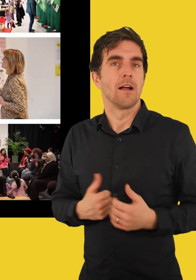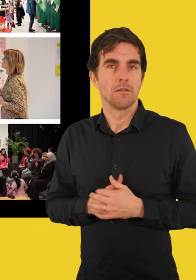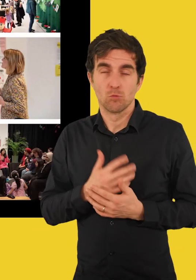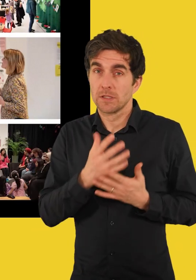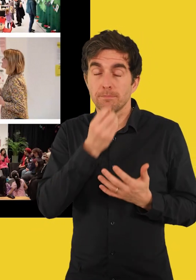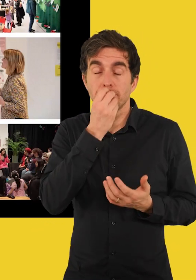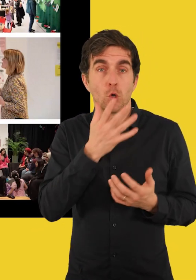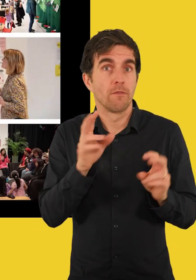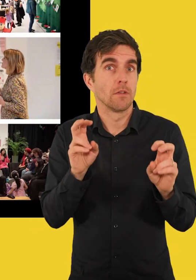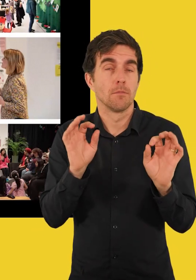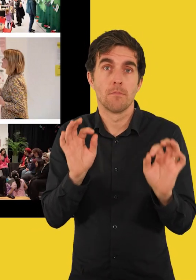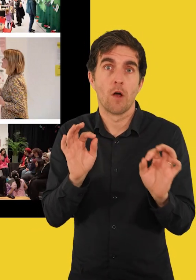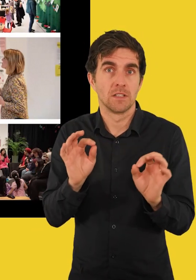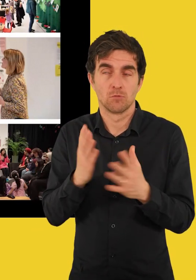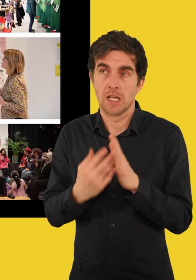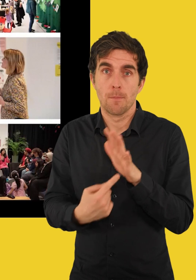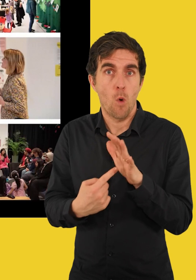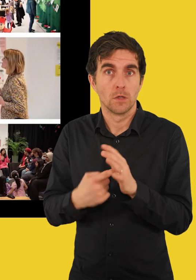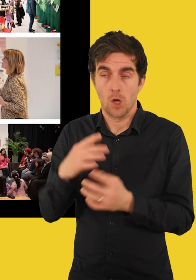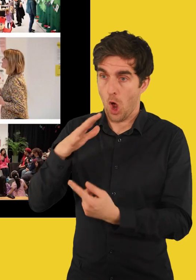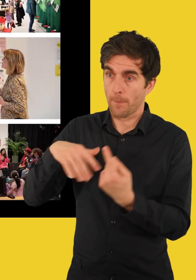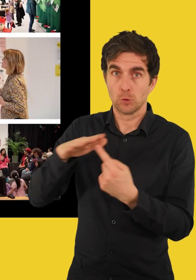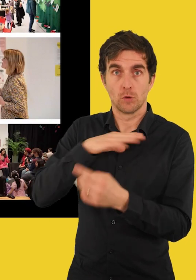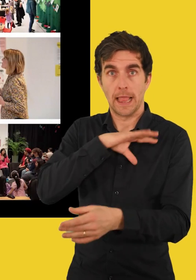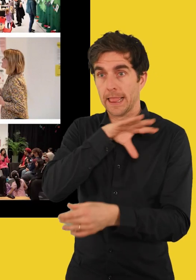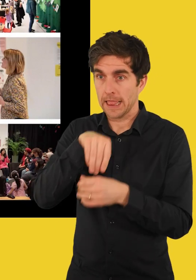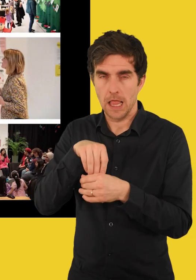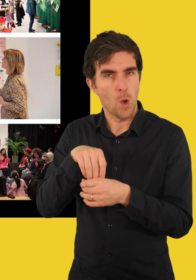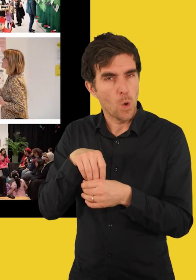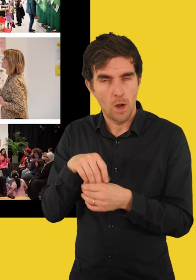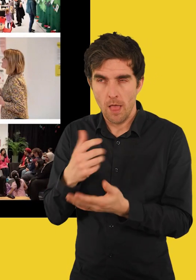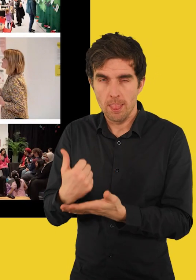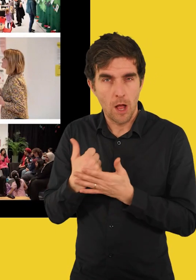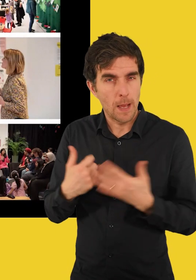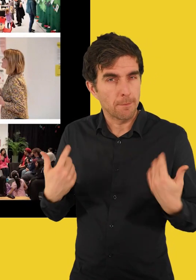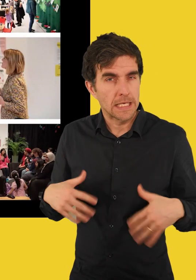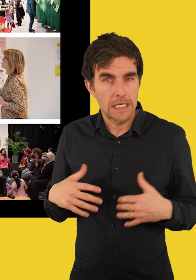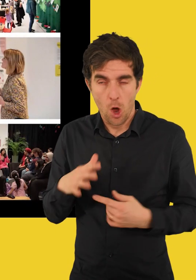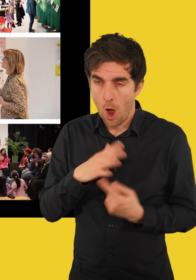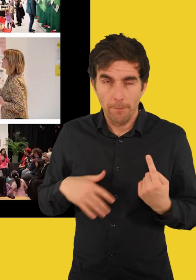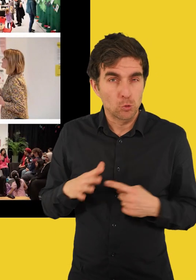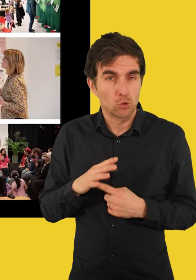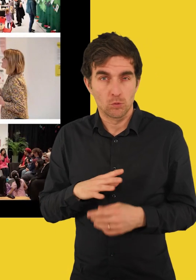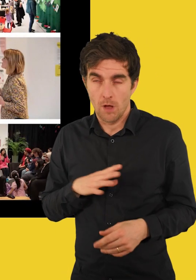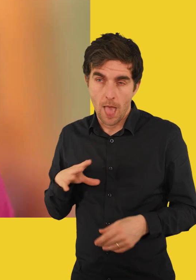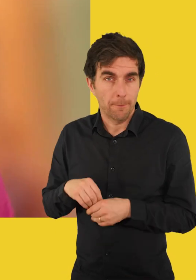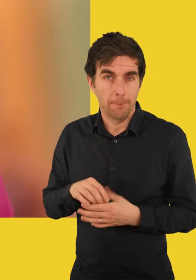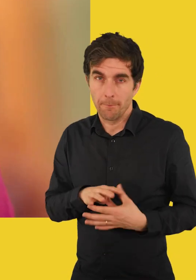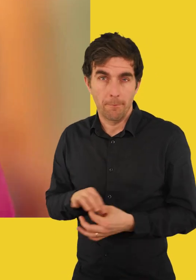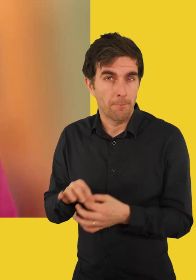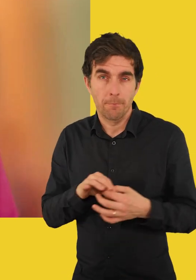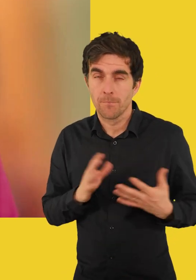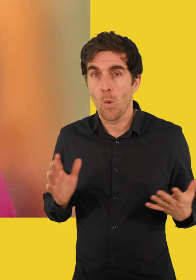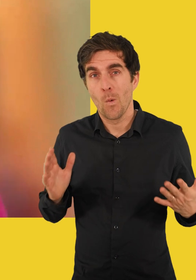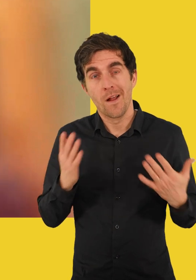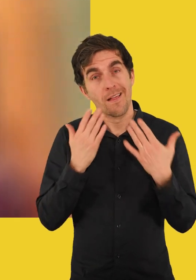quote beautifully emphasizes the importance of being in a community and how therapeutic our communities can be.